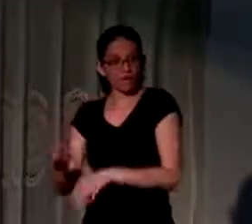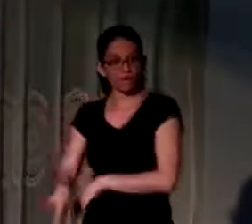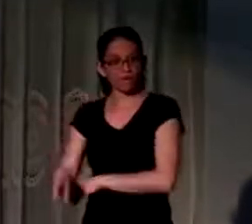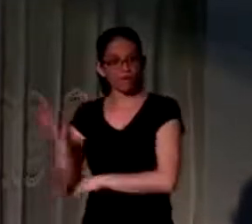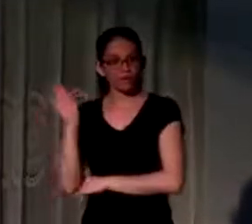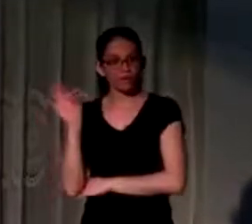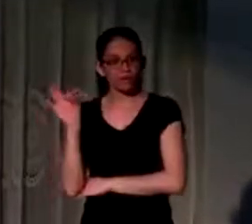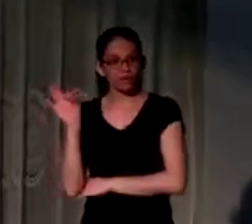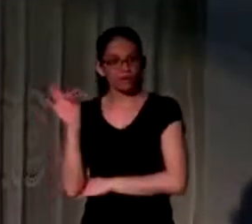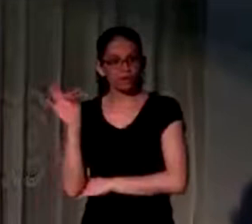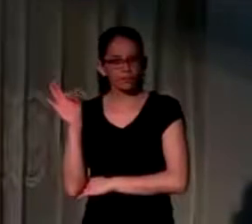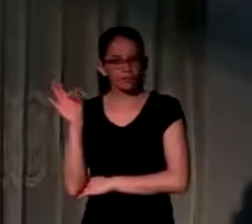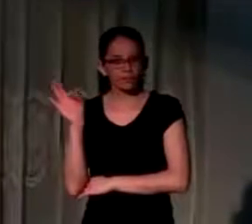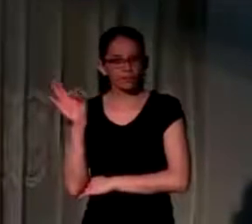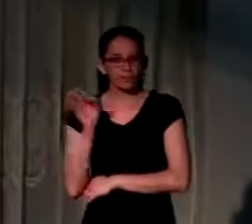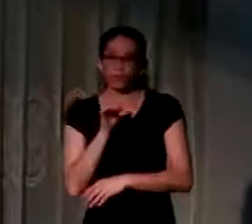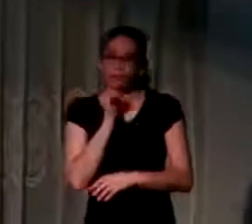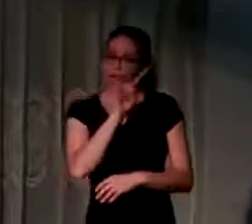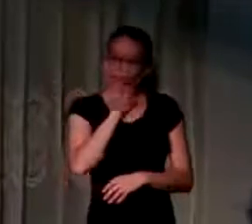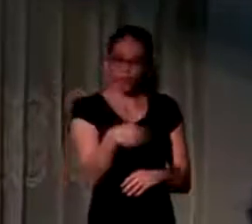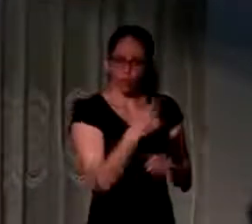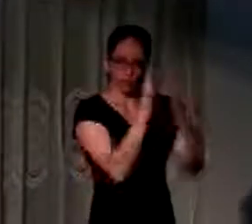But it wasn't just prophesied.